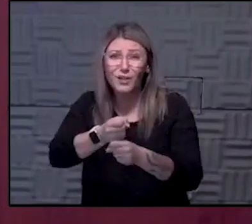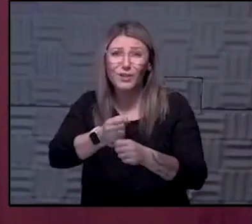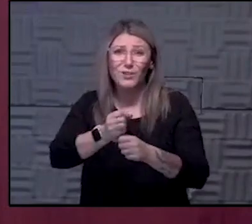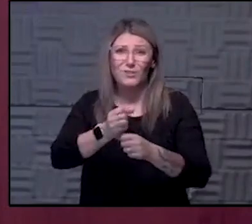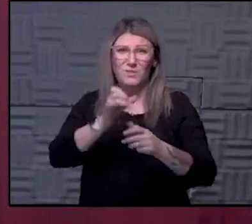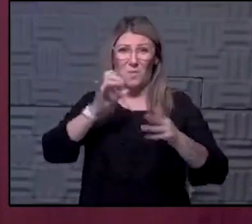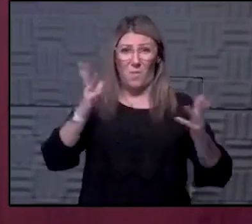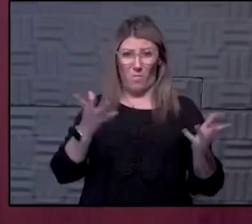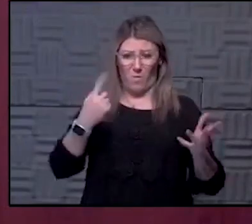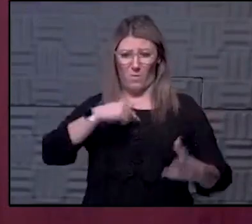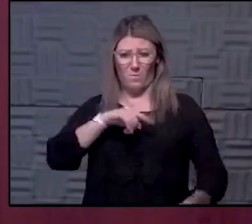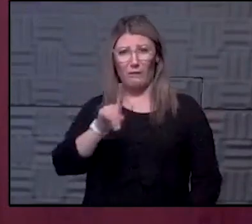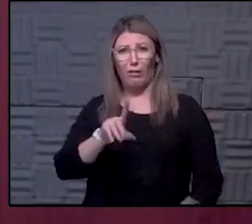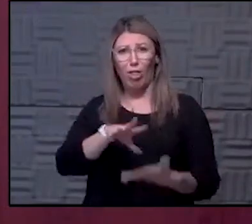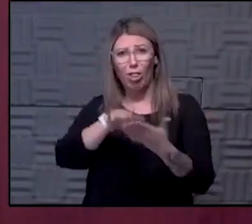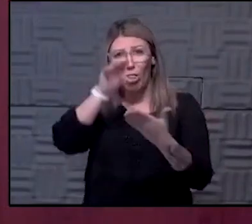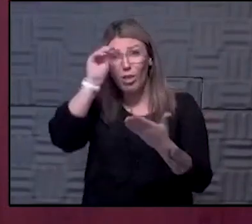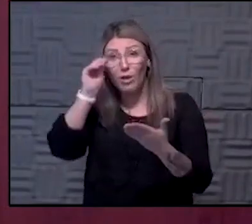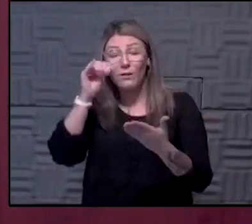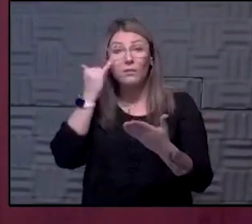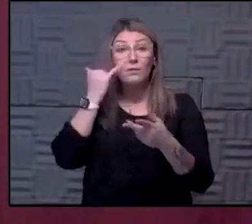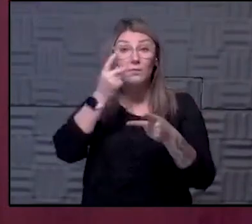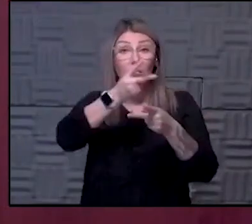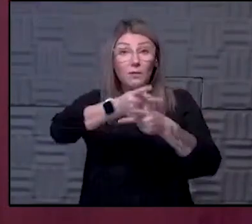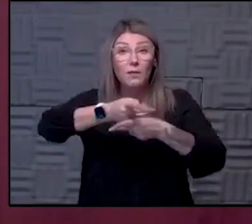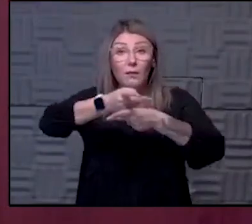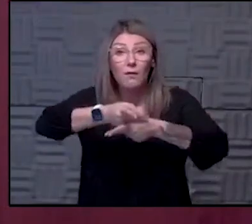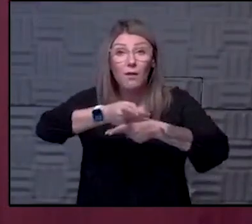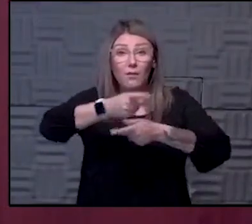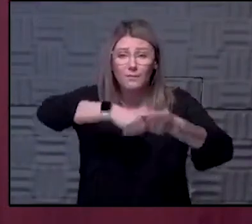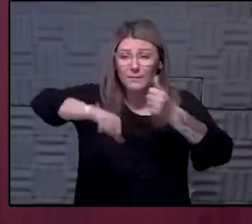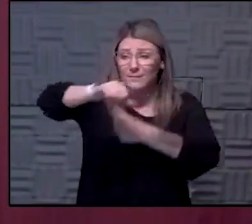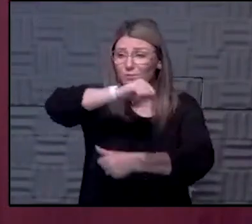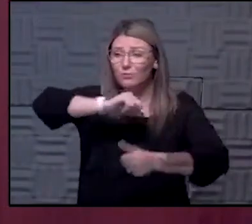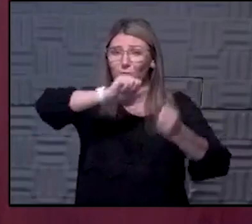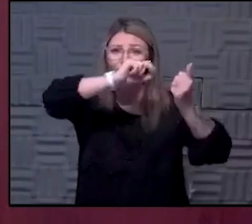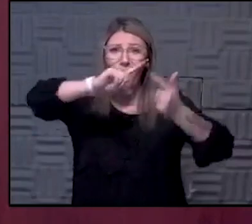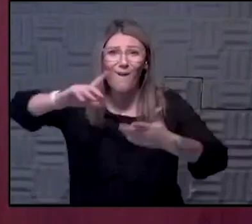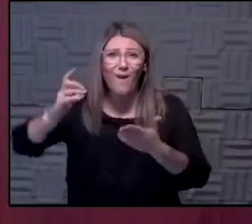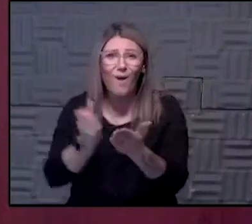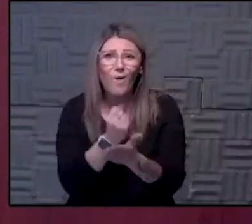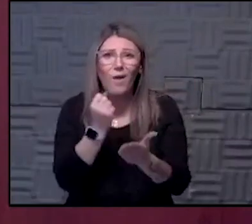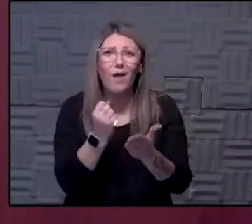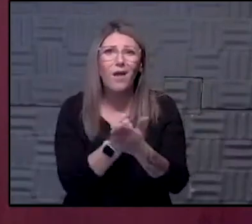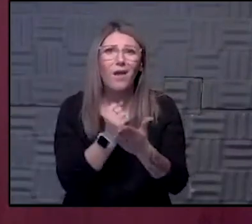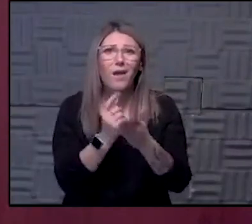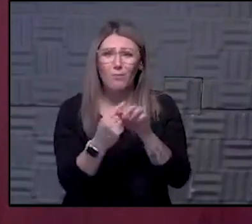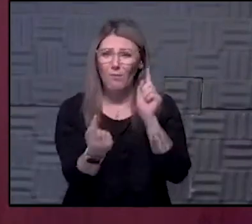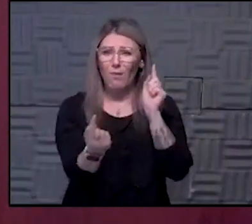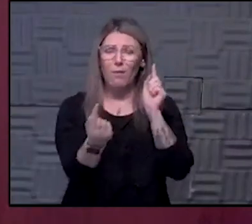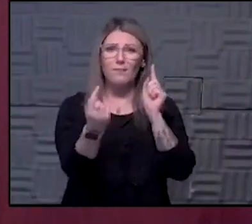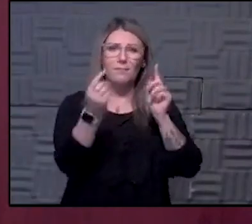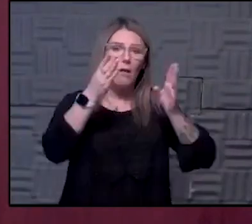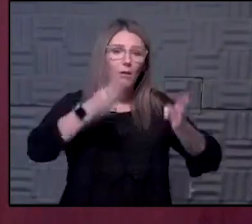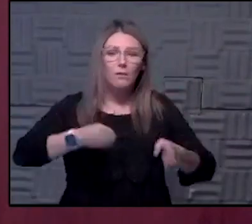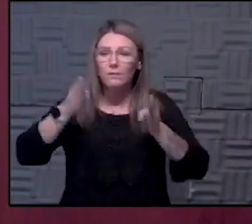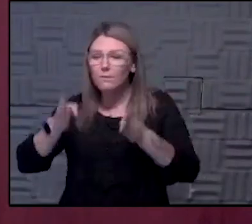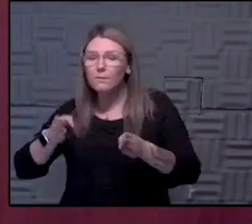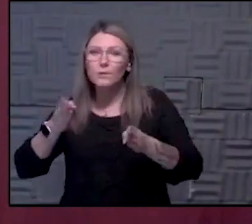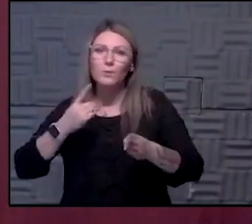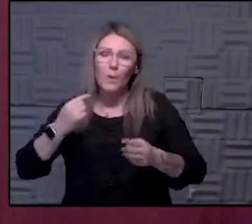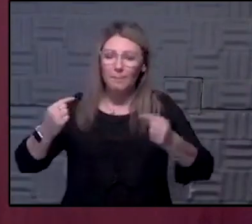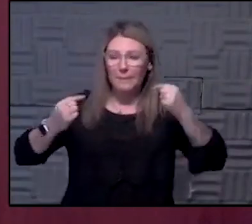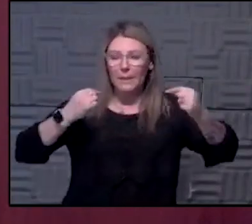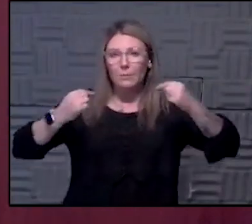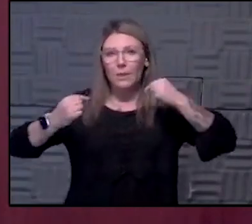lesson should be if we take care of each other, we can all win. as opposed to having individual people try to win